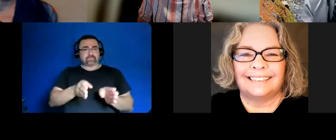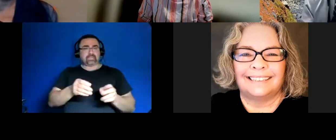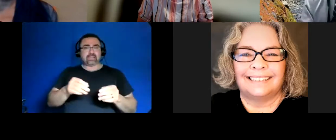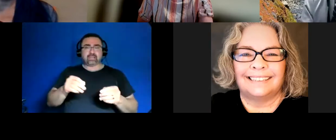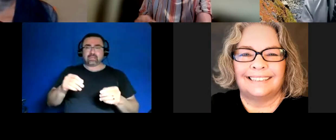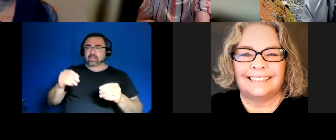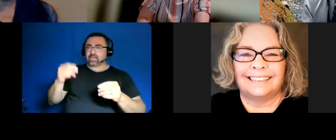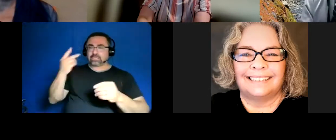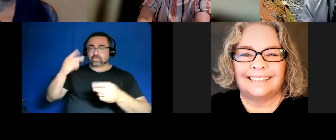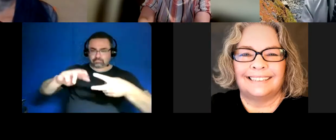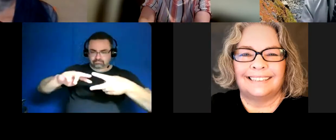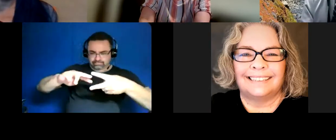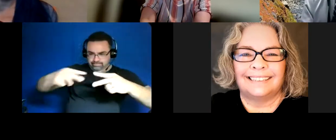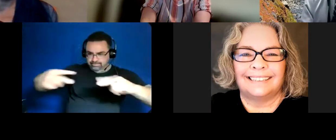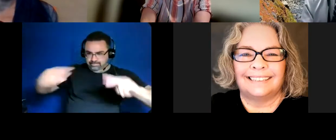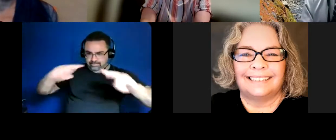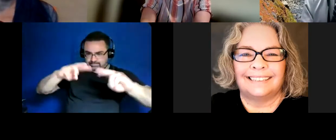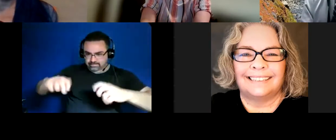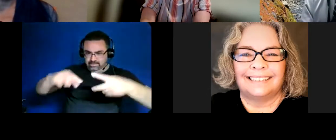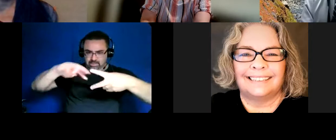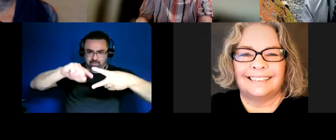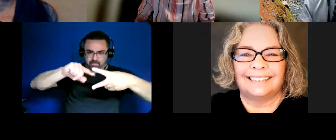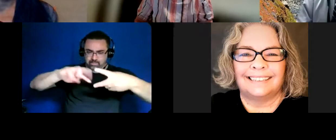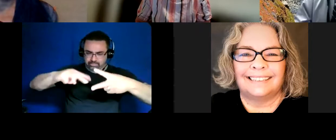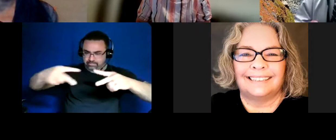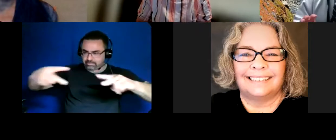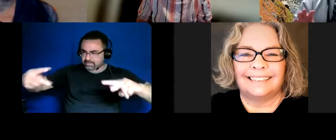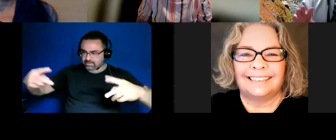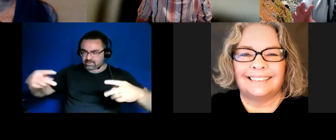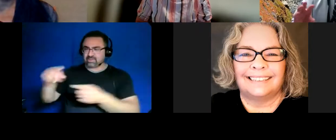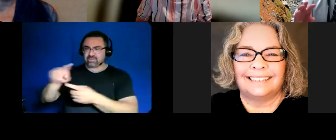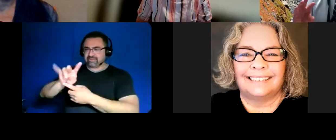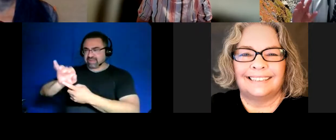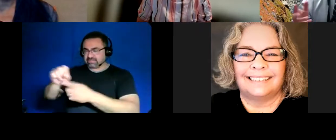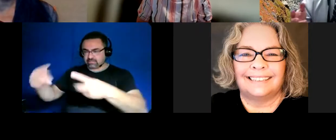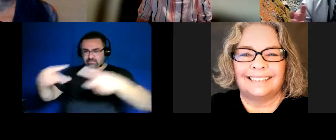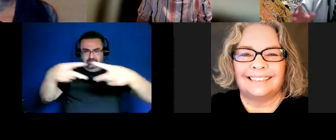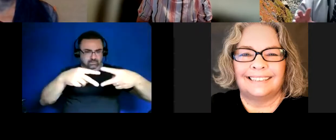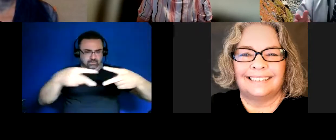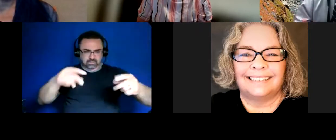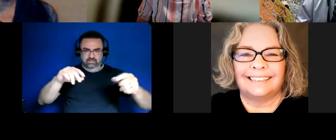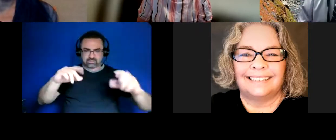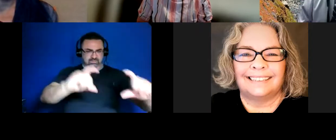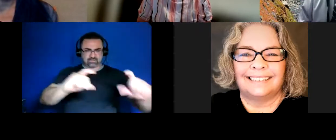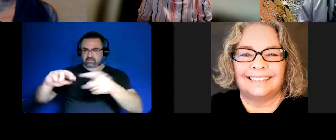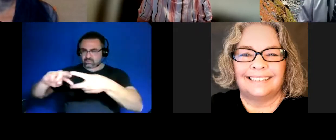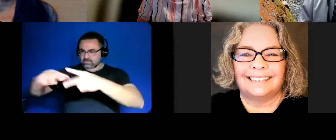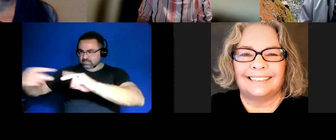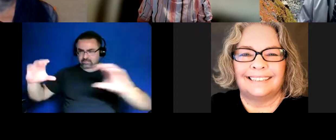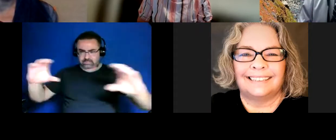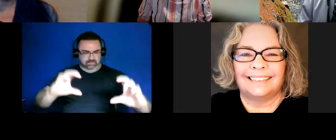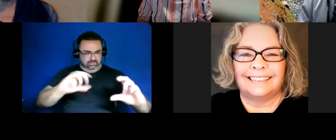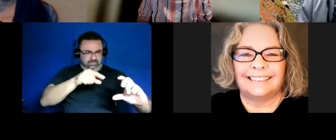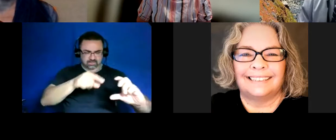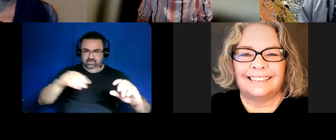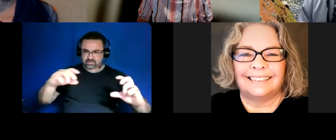genetic sequence of the virus, and look for the changes in the virus that are associated with